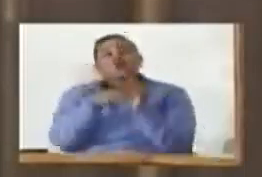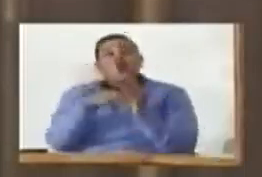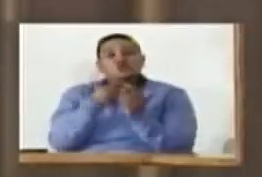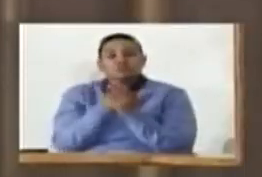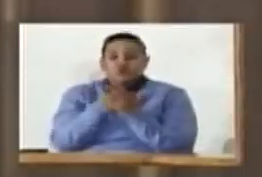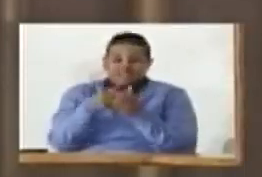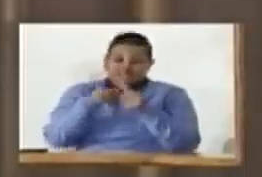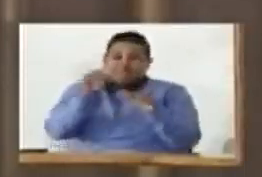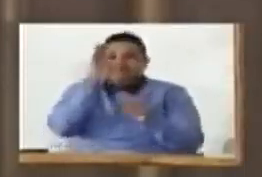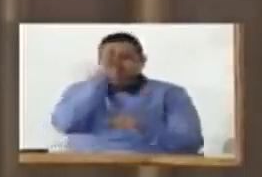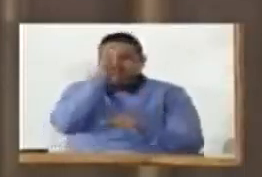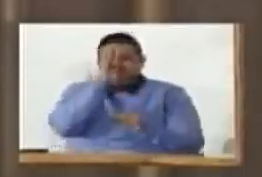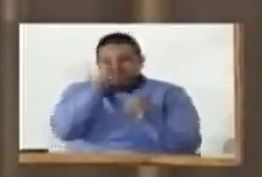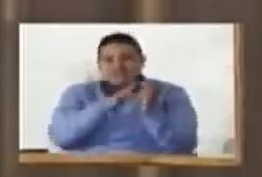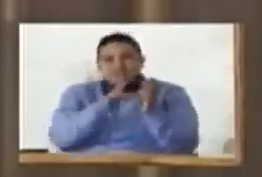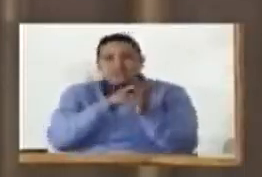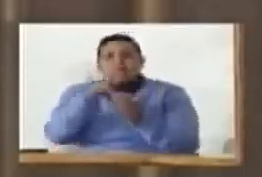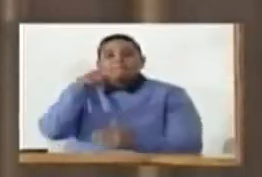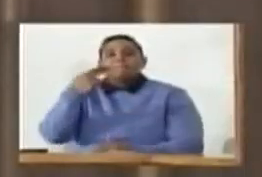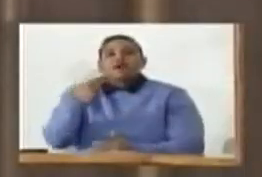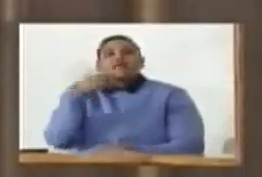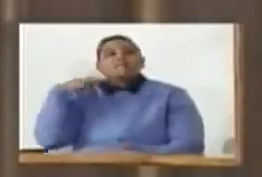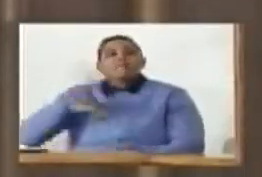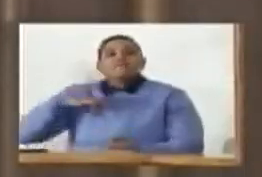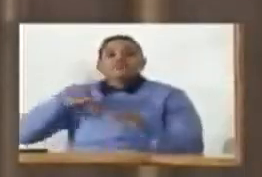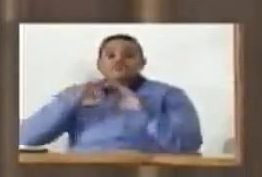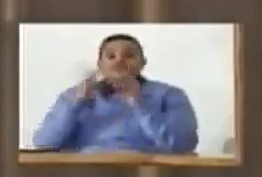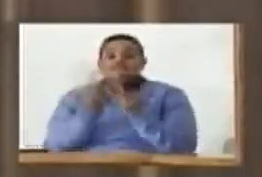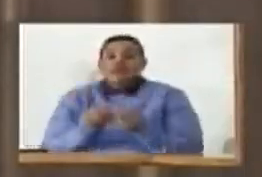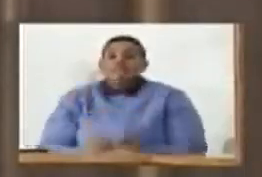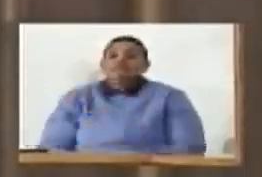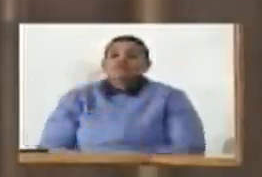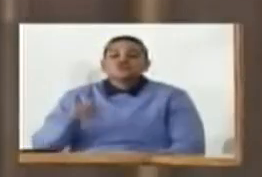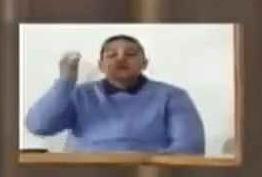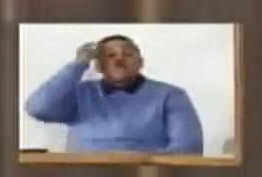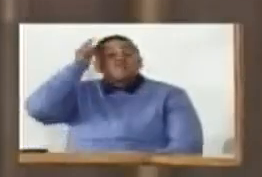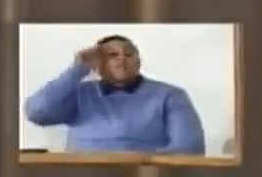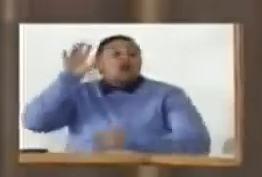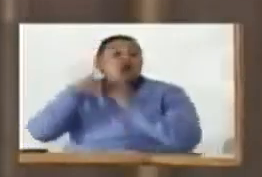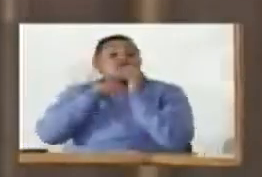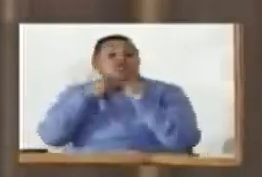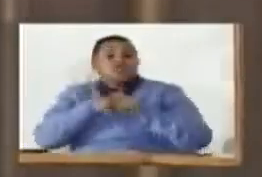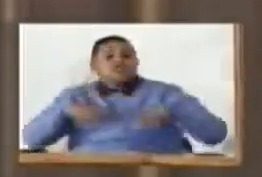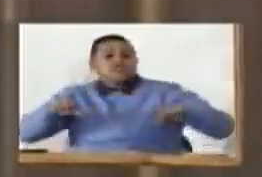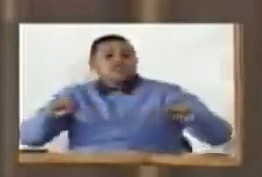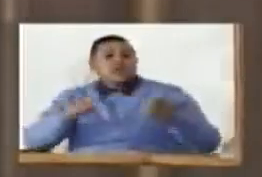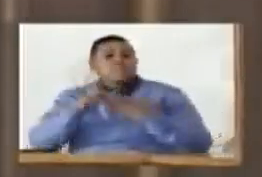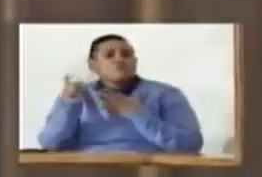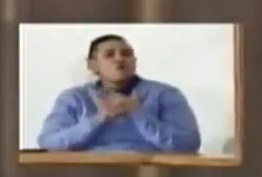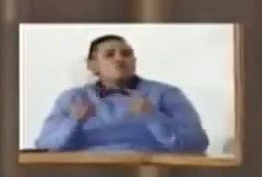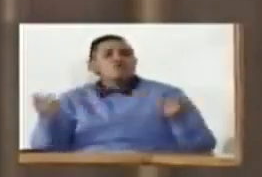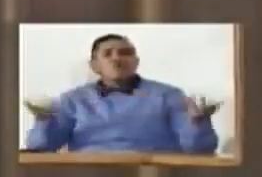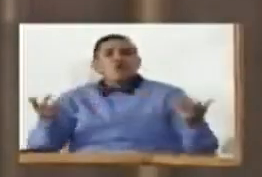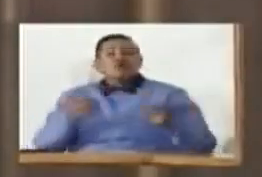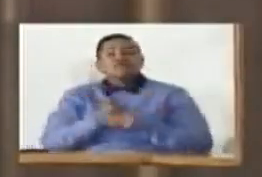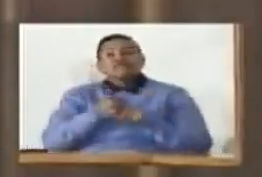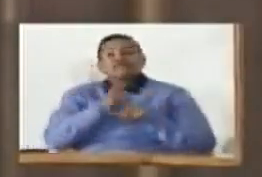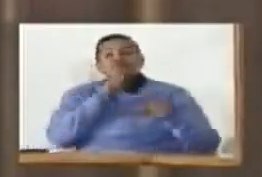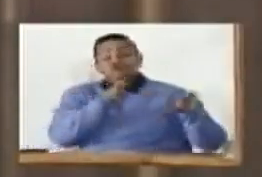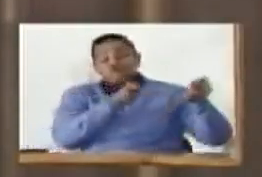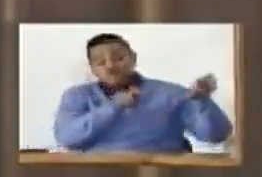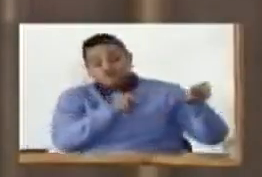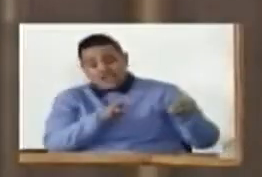128,000 PATH beneficiary families. The government will also undertake a program to